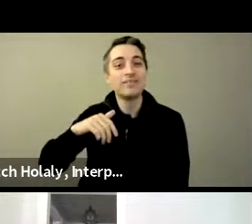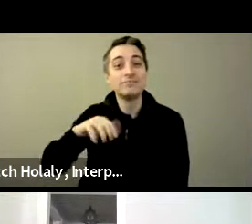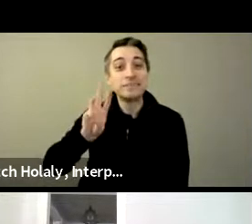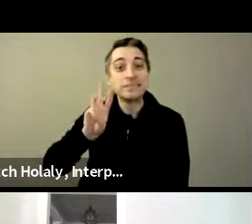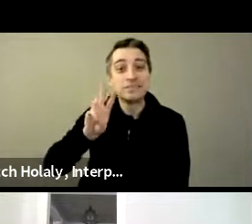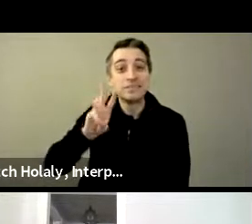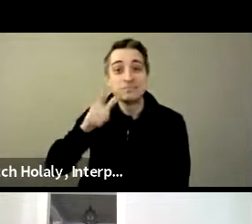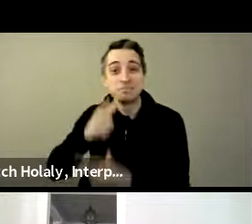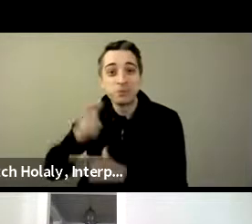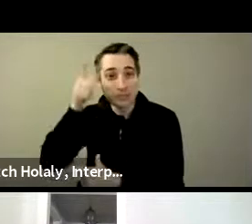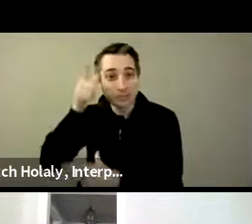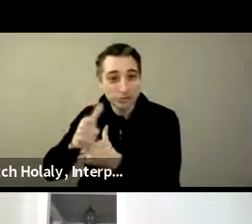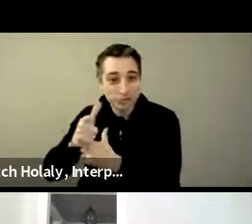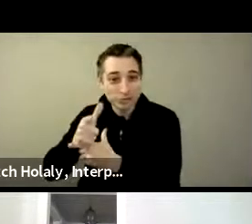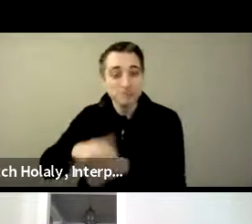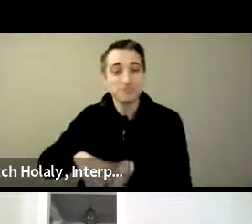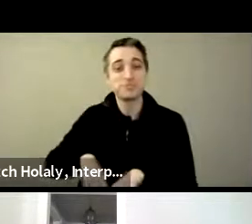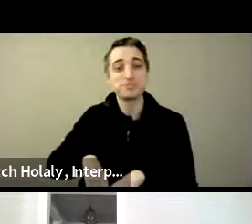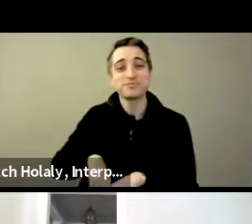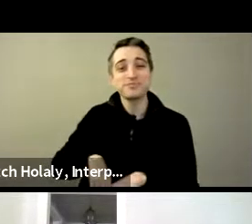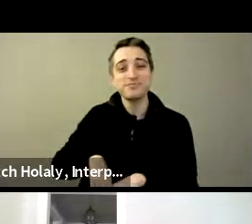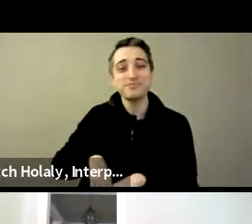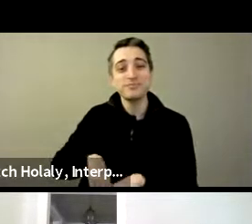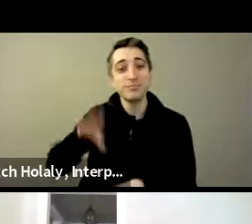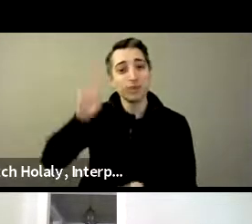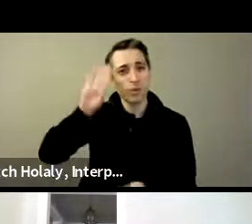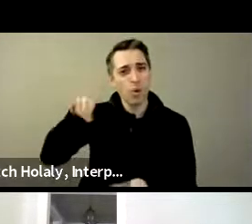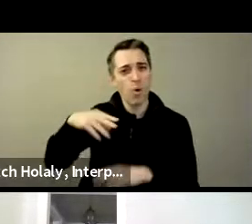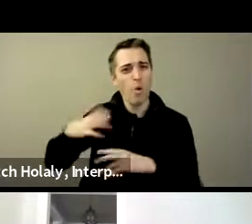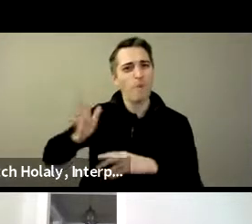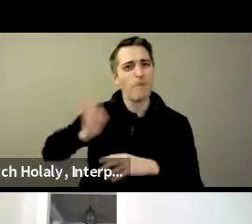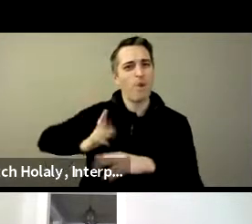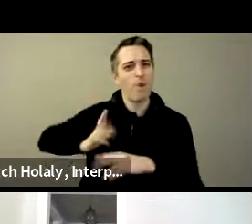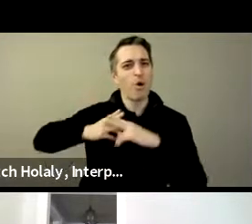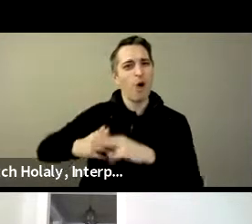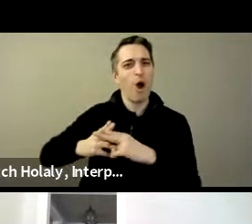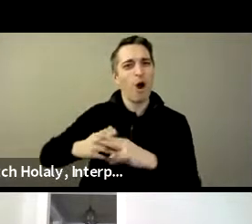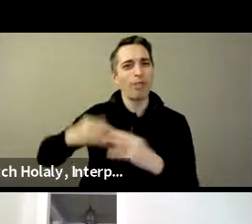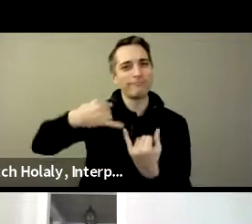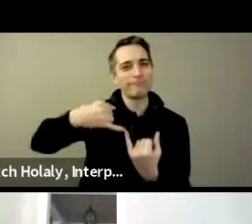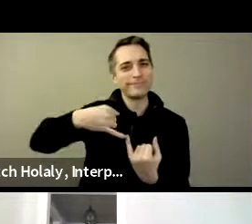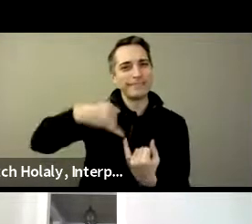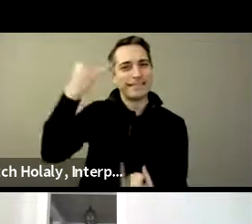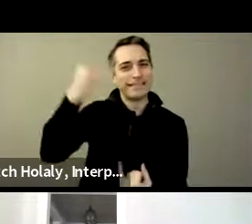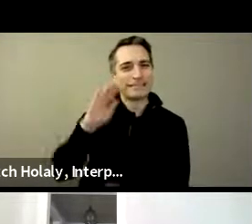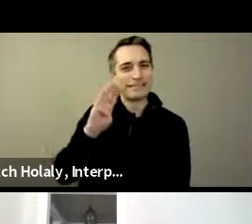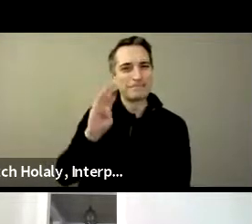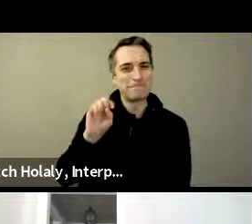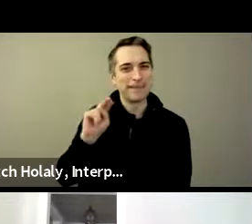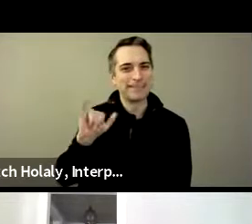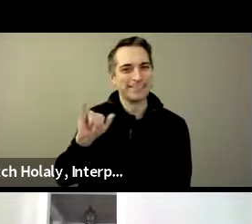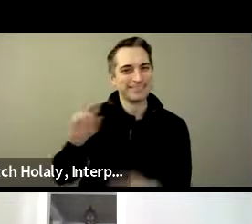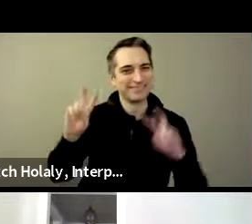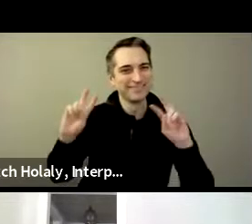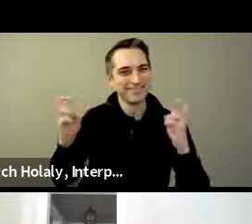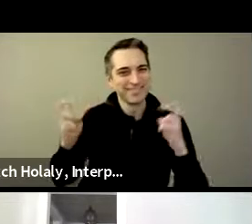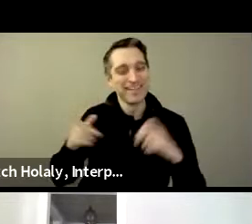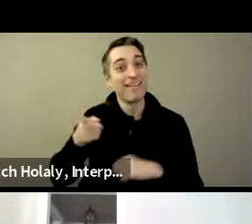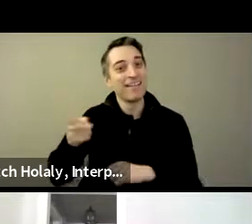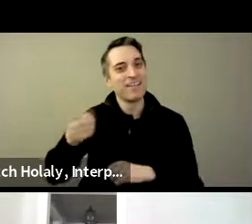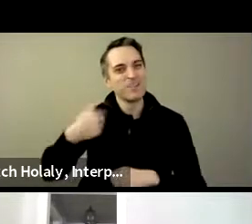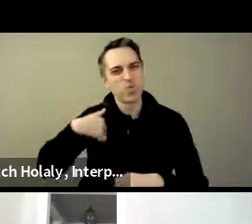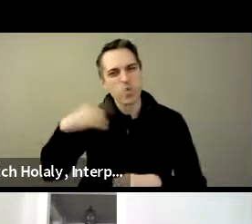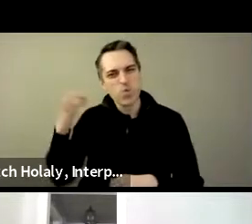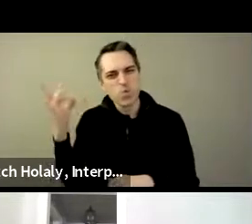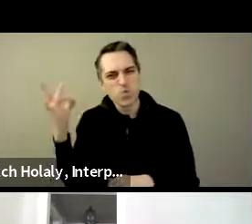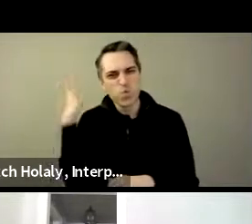Napoleon, known in his youth as, quote, Skinny Benny, unquote. Napoleon was a star basketball player at